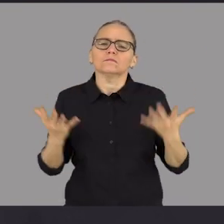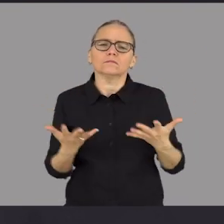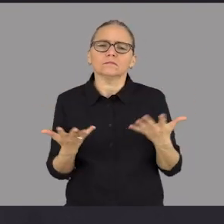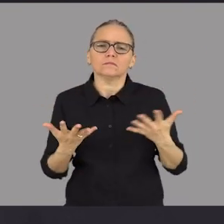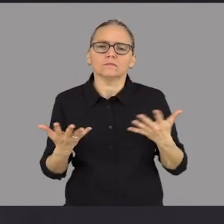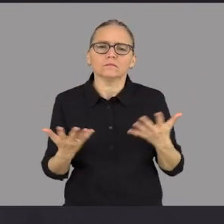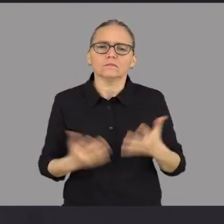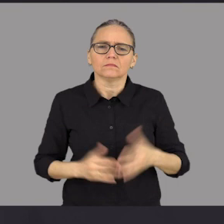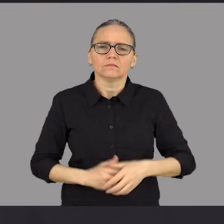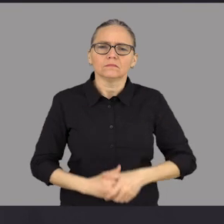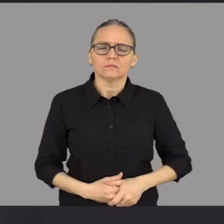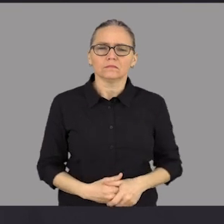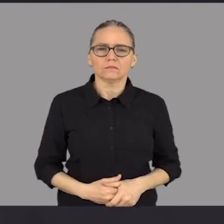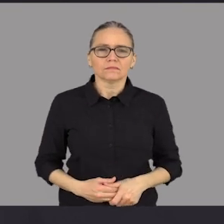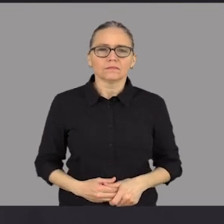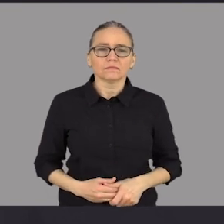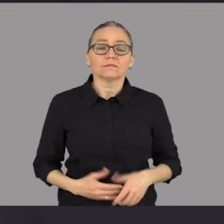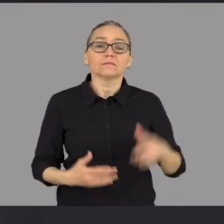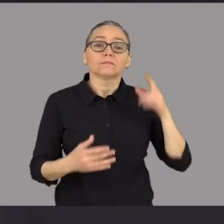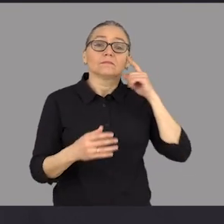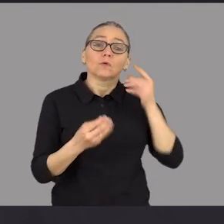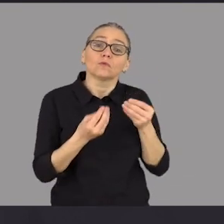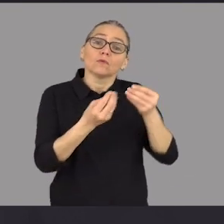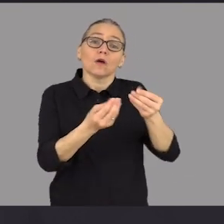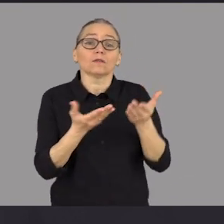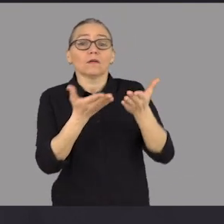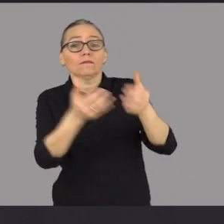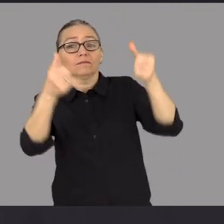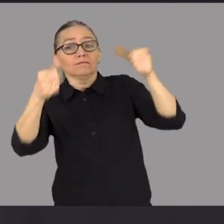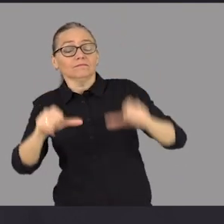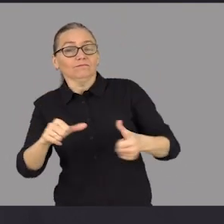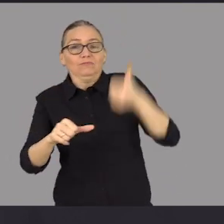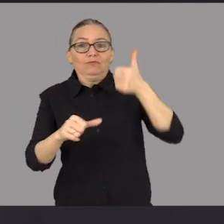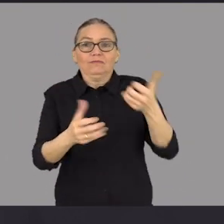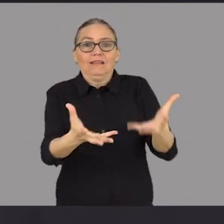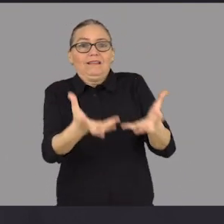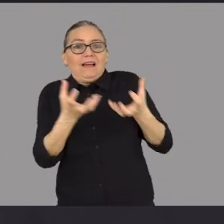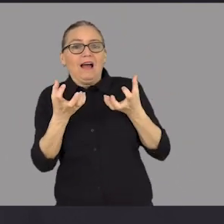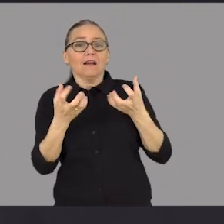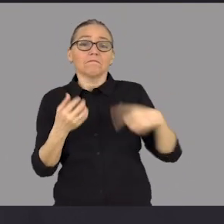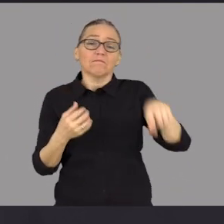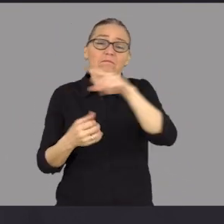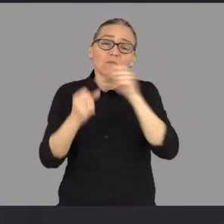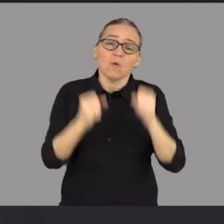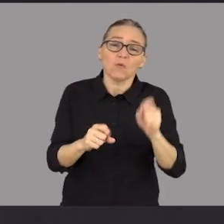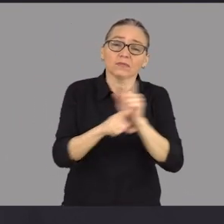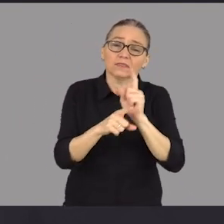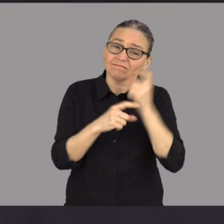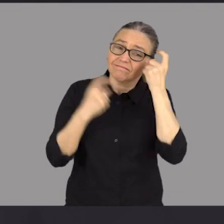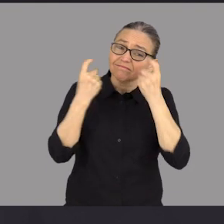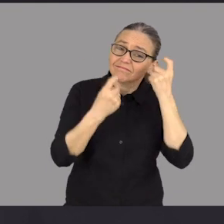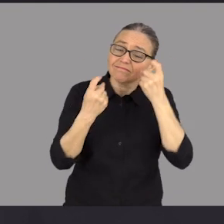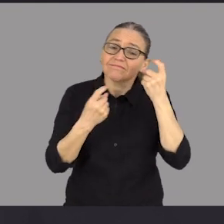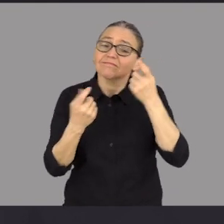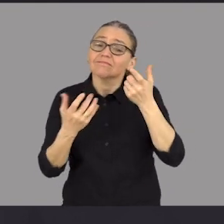Inclusive hiring statements. To make your job posting more inviting, you may also consider highlighting your commitment to diverse